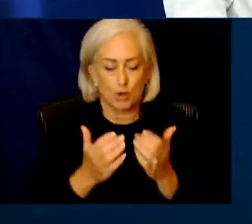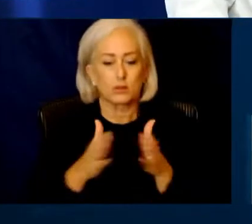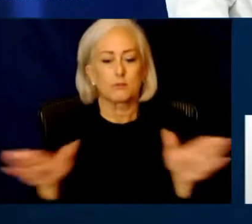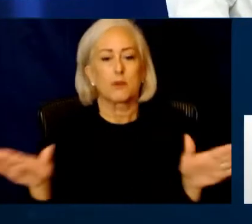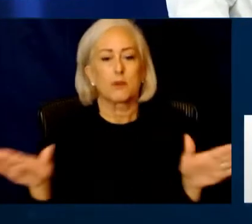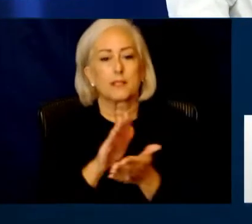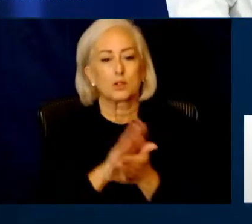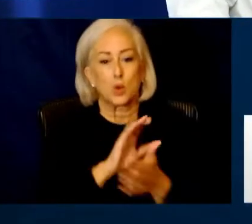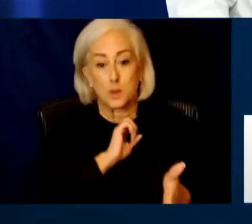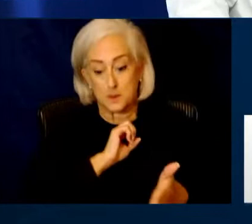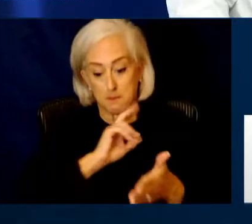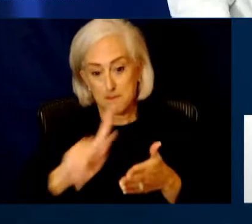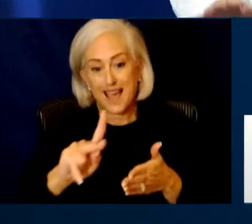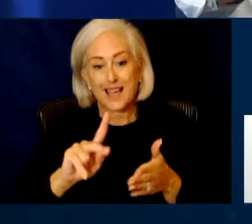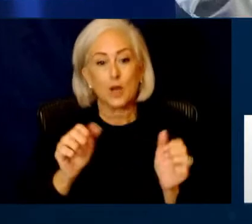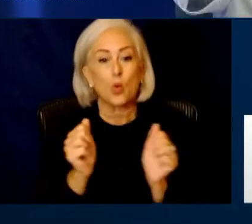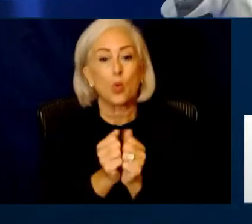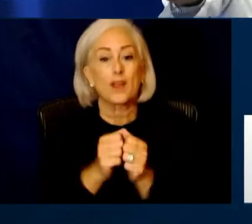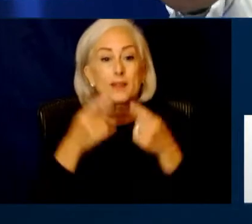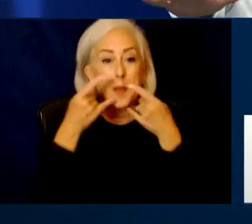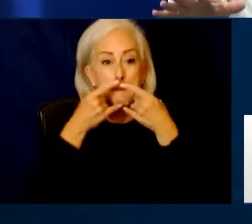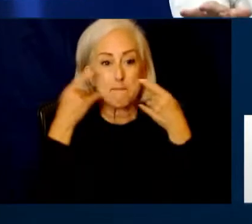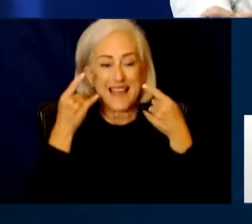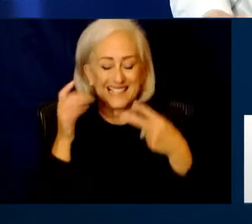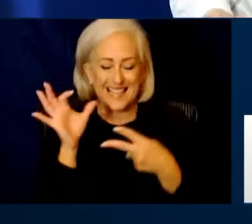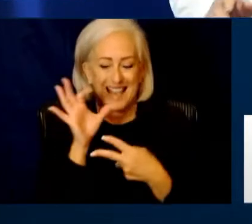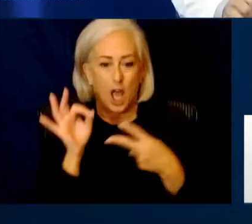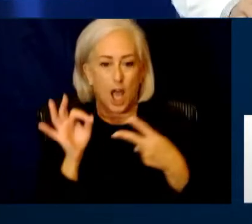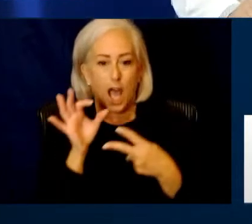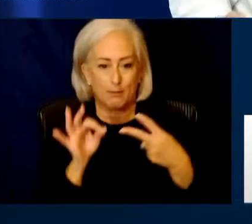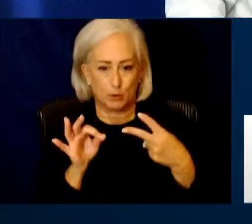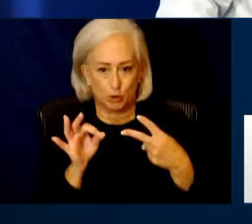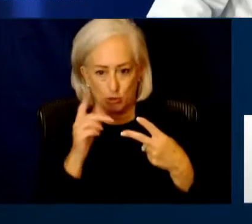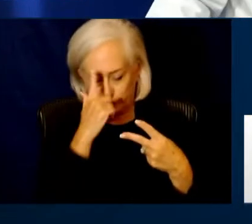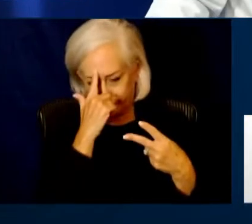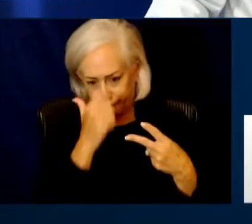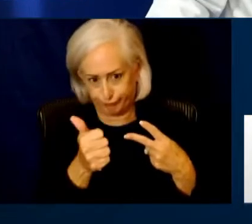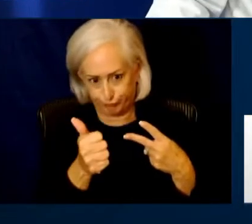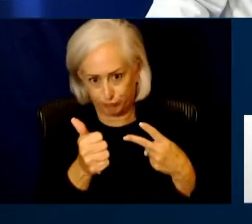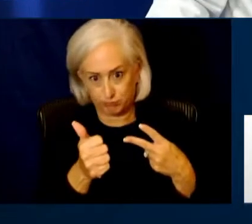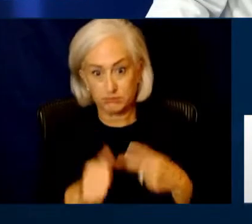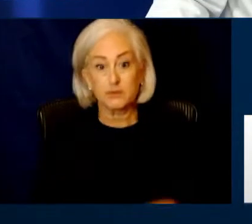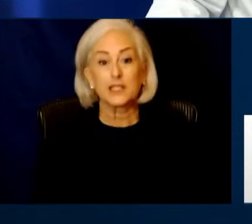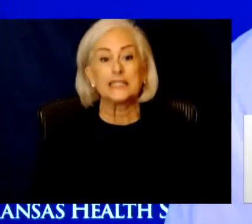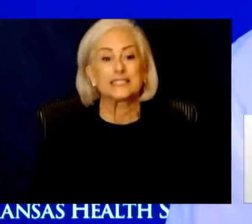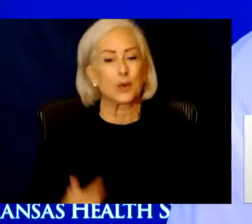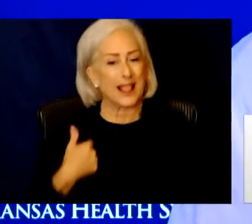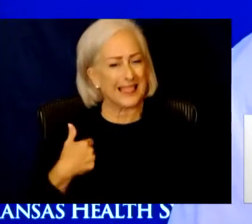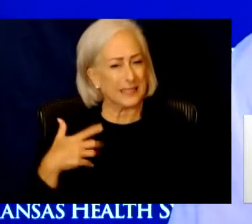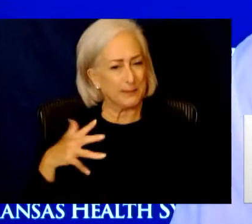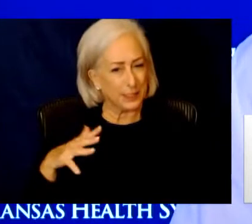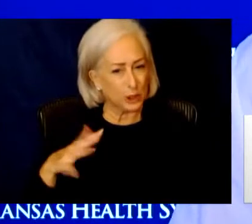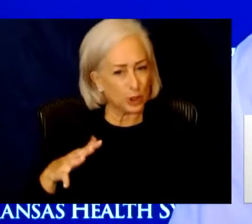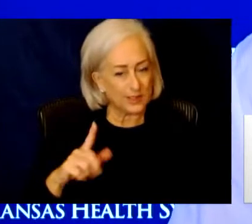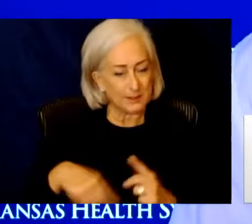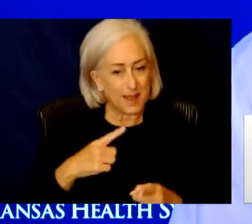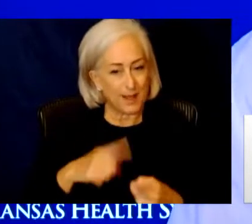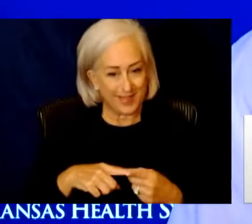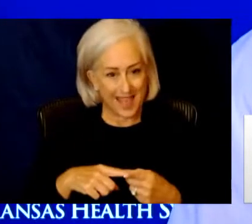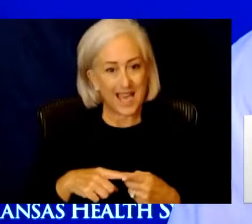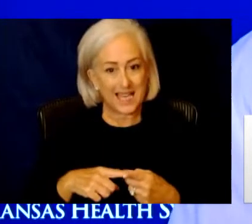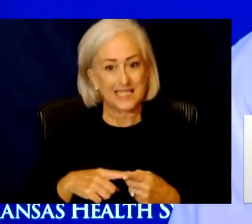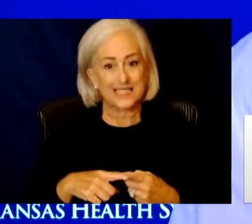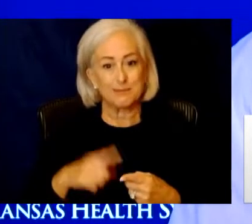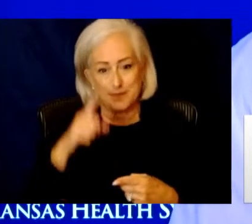there's still going to be a lot of COVID out there. We'll have to watch that situation very carefully. It makes me a little nervous. Yeah. Yeah, I think there's a number of